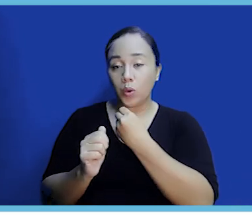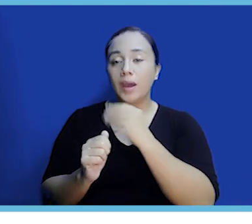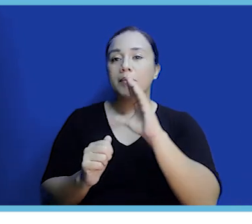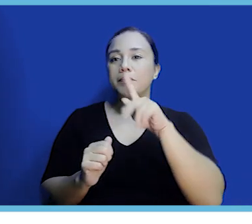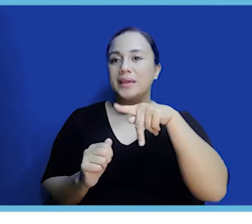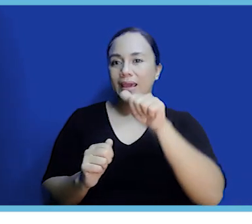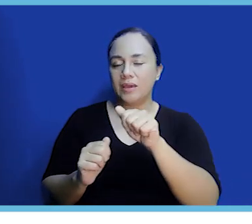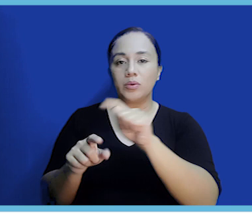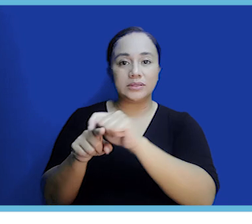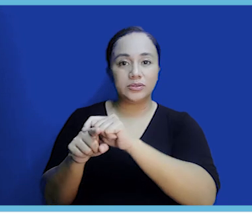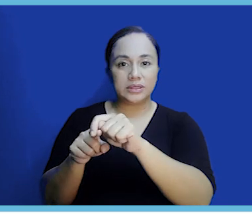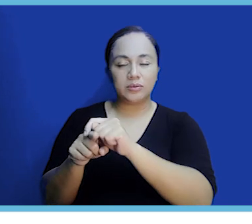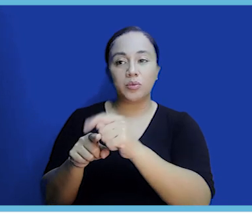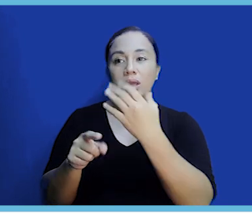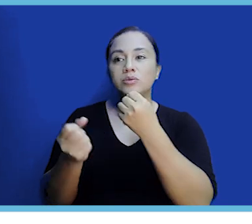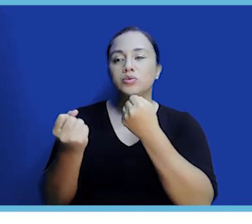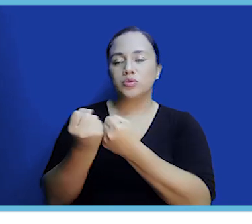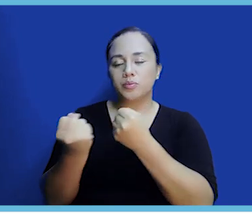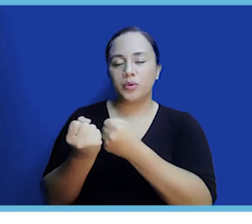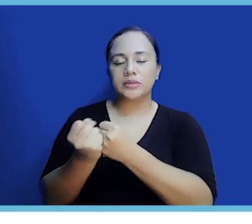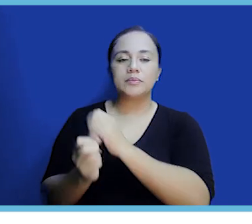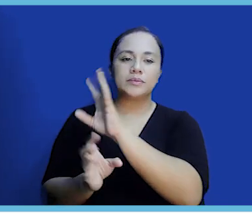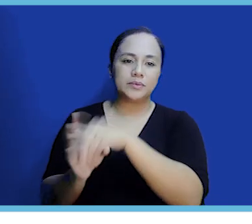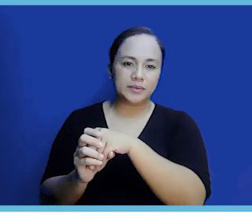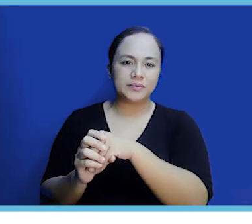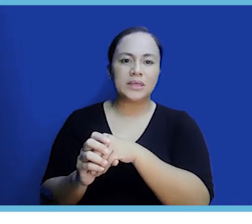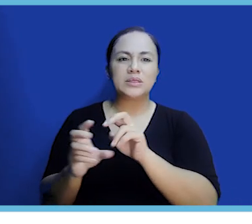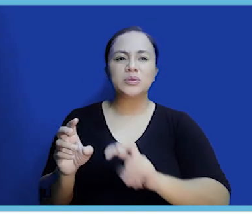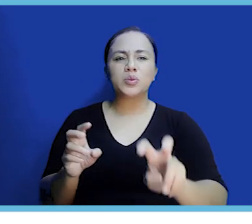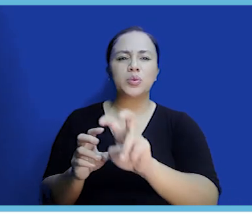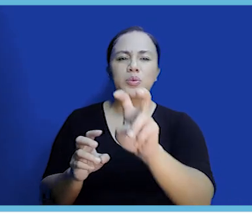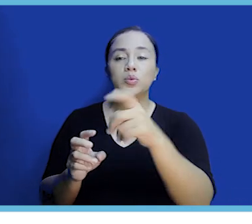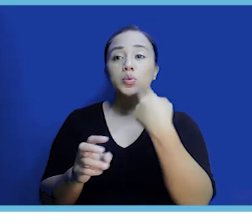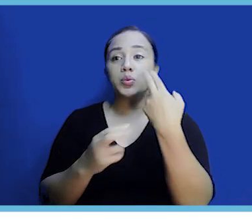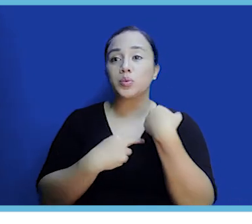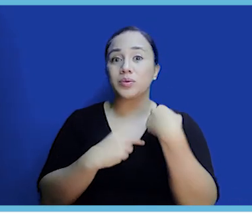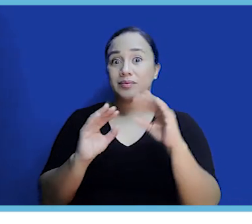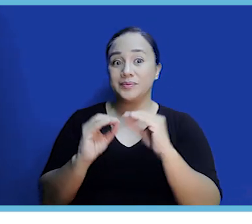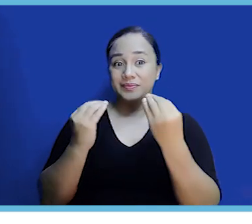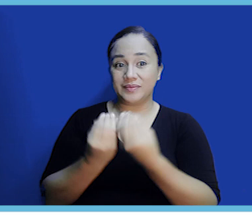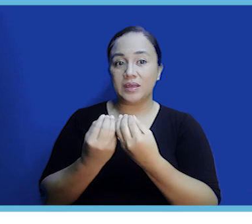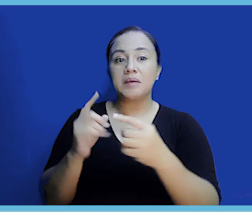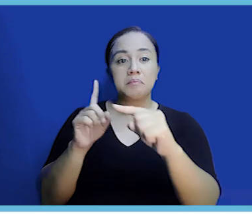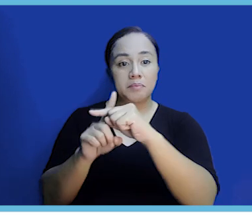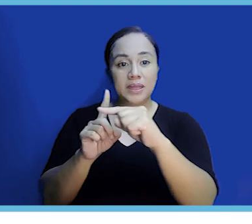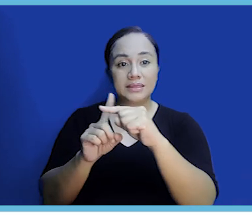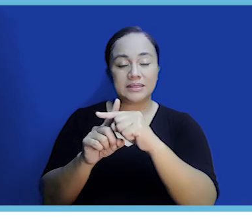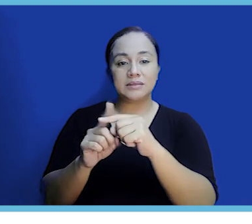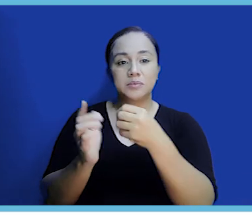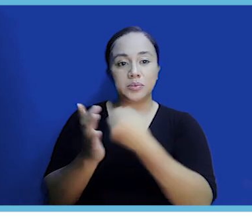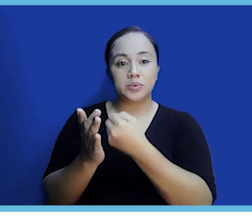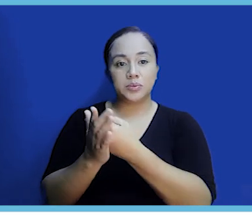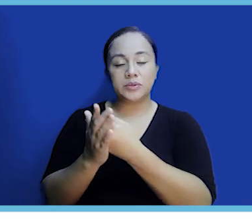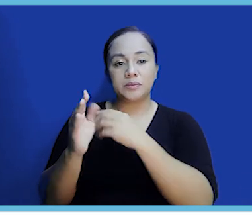accompanied by a personal assistant during a training course to support their participation. The travel cost was shouldered by the organizers,